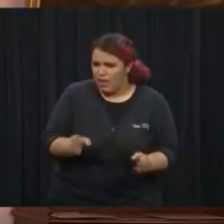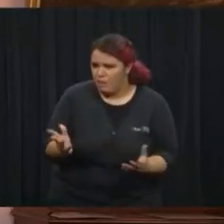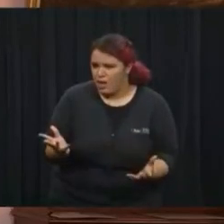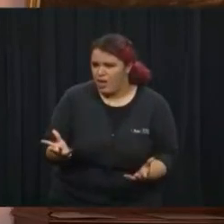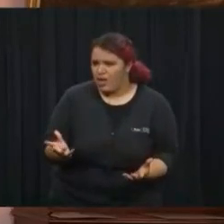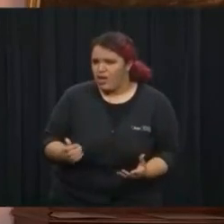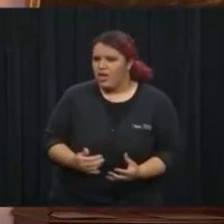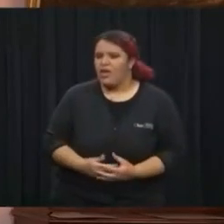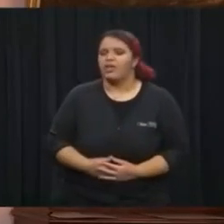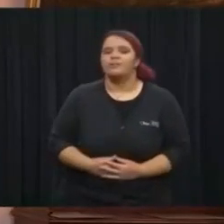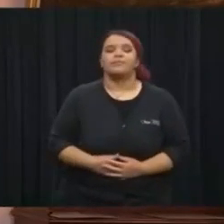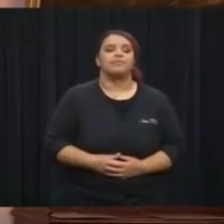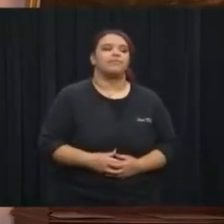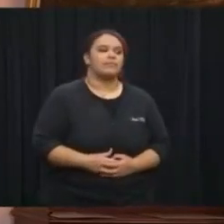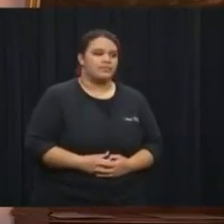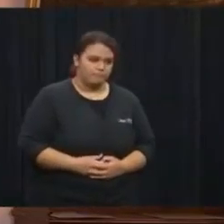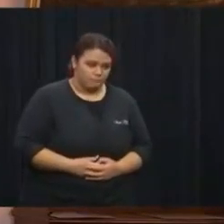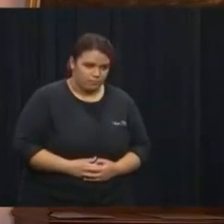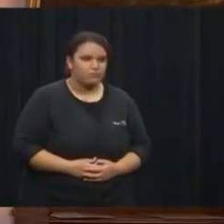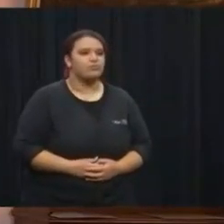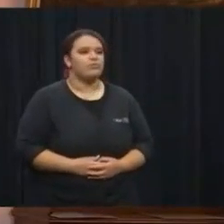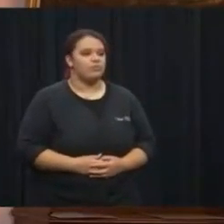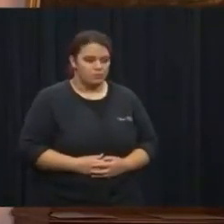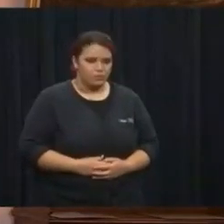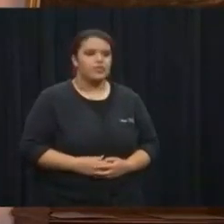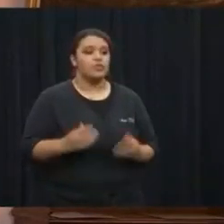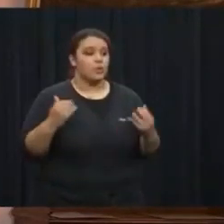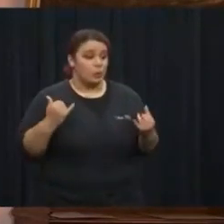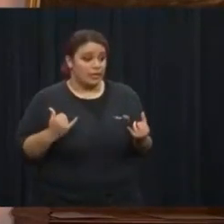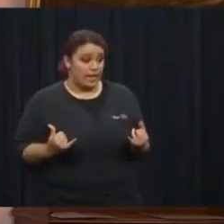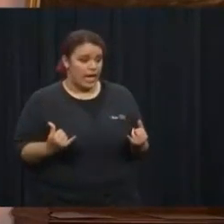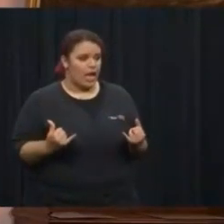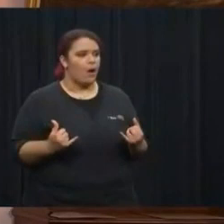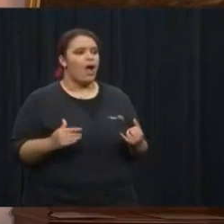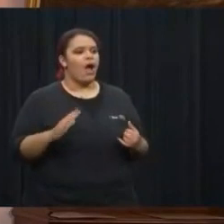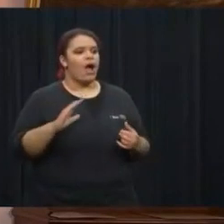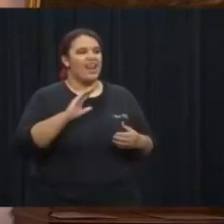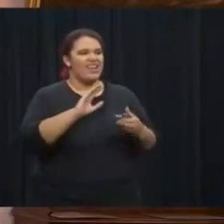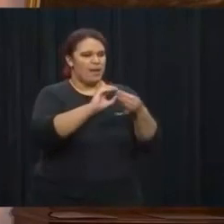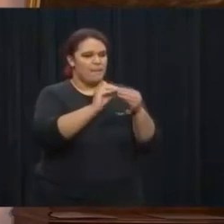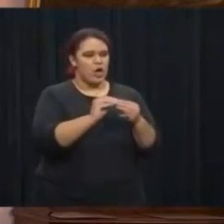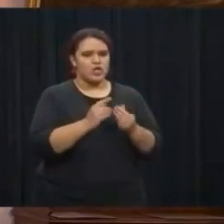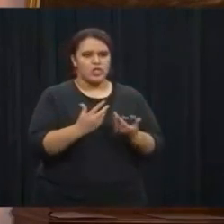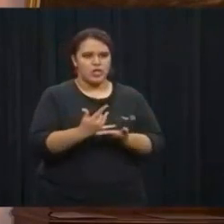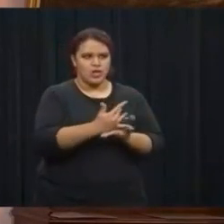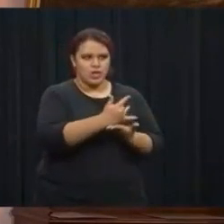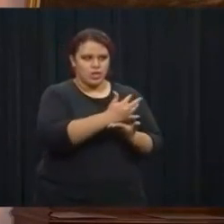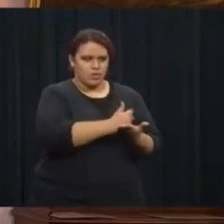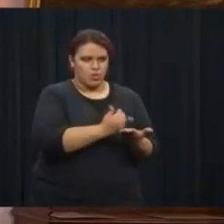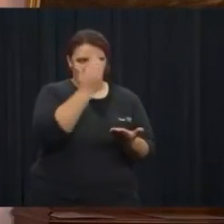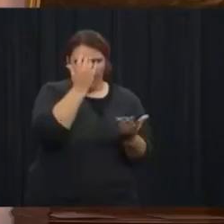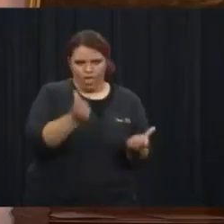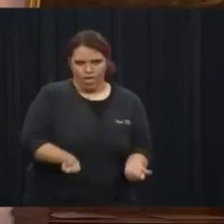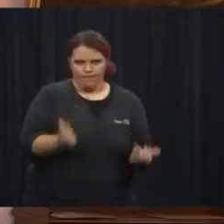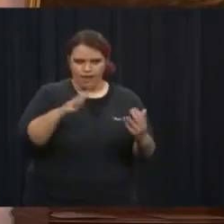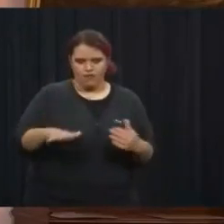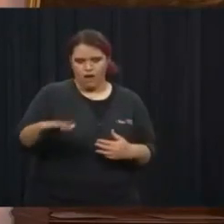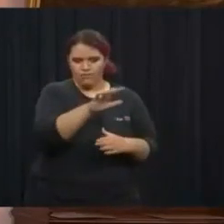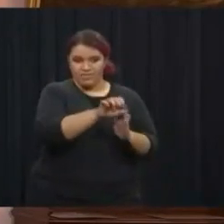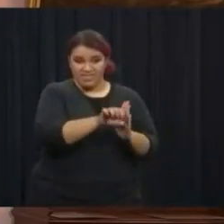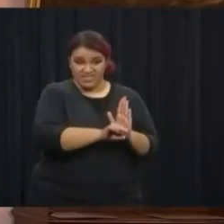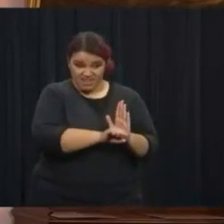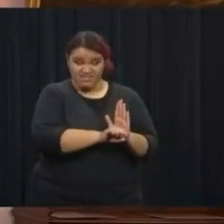everyone else doing, which is really make your circle as small as possible, follow all the precautions we've given you, stay at home if you